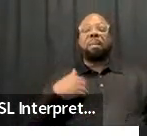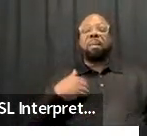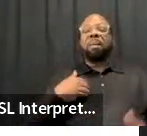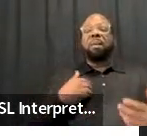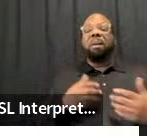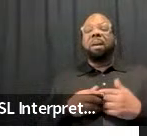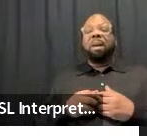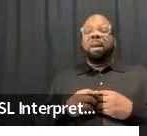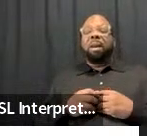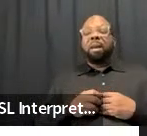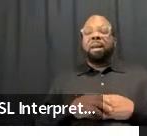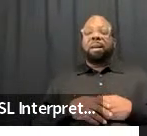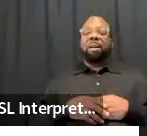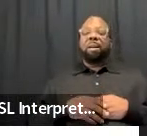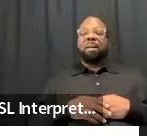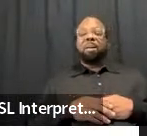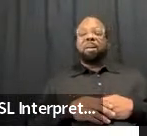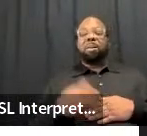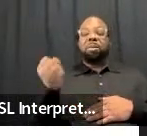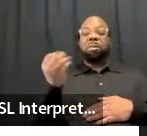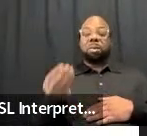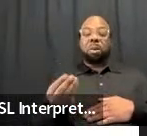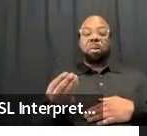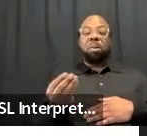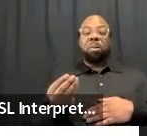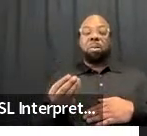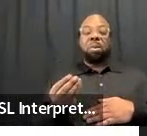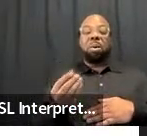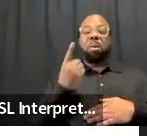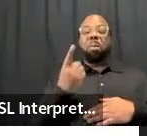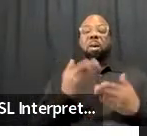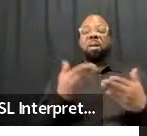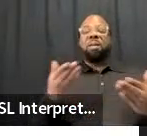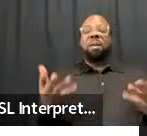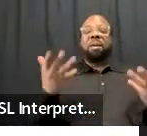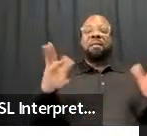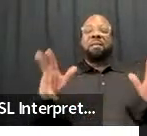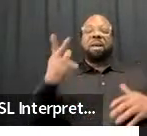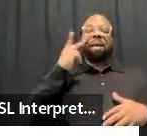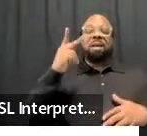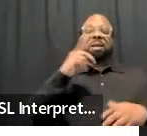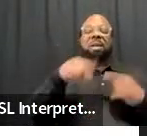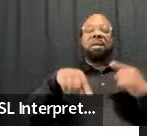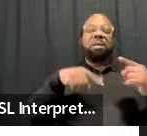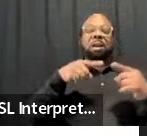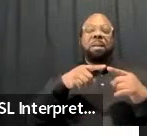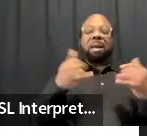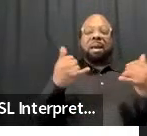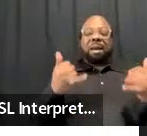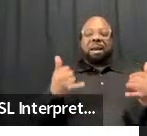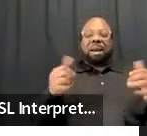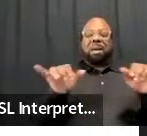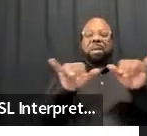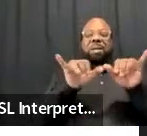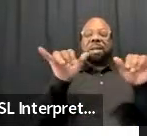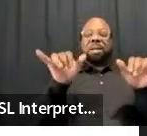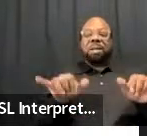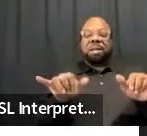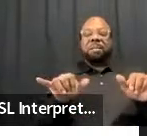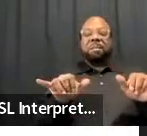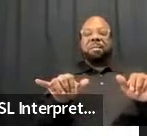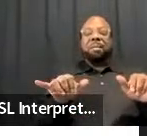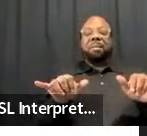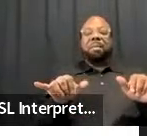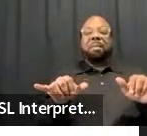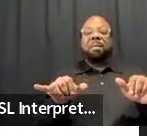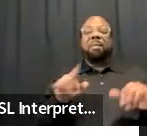in. So one of the things that we've seen when it comes to the existing system is that there